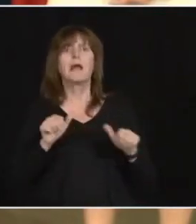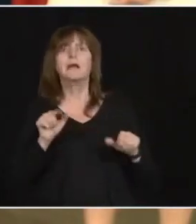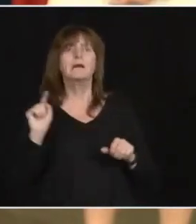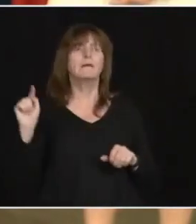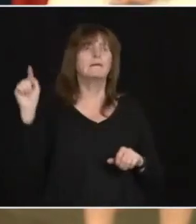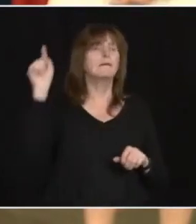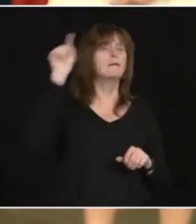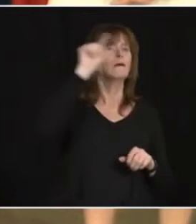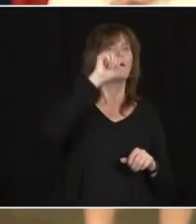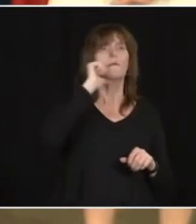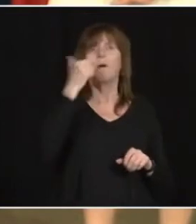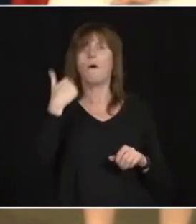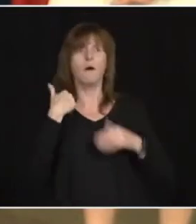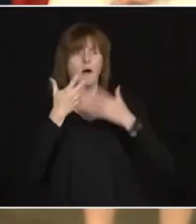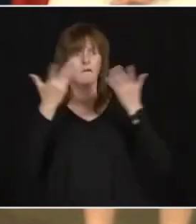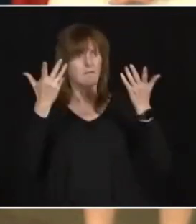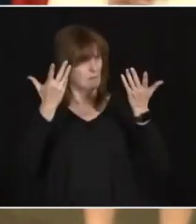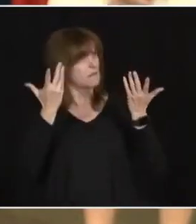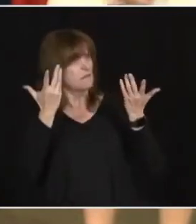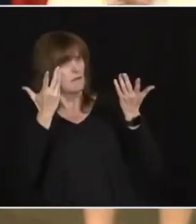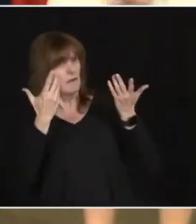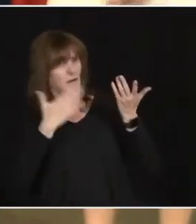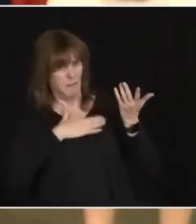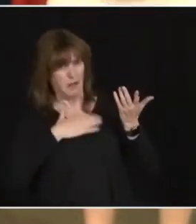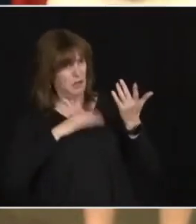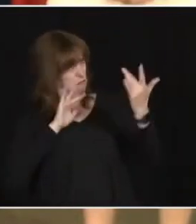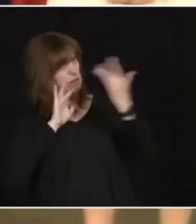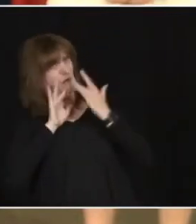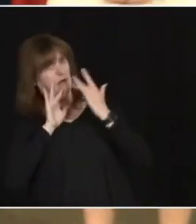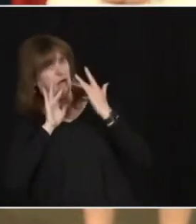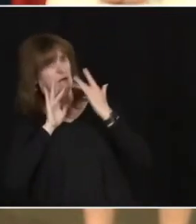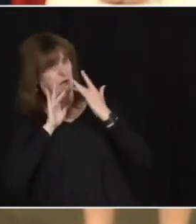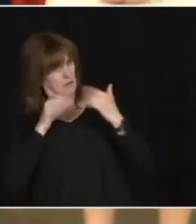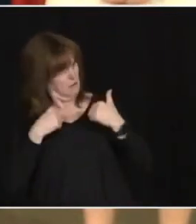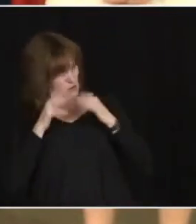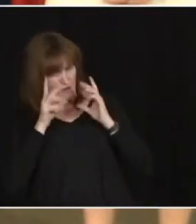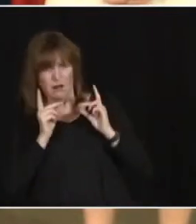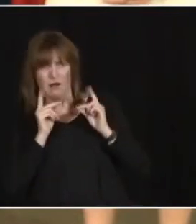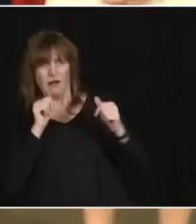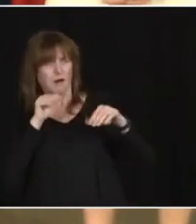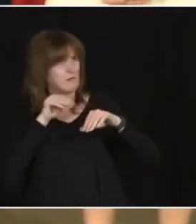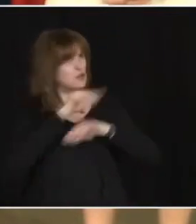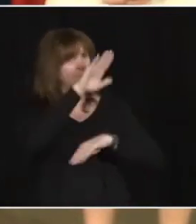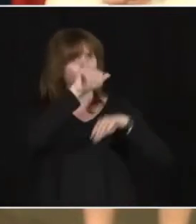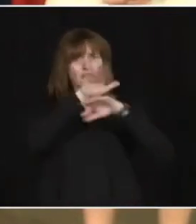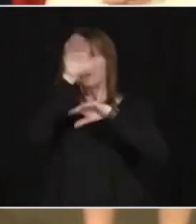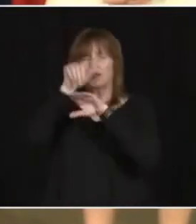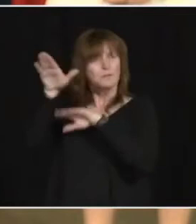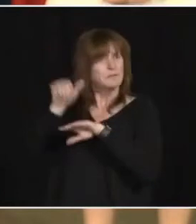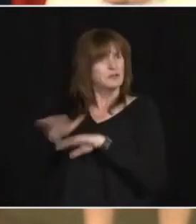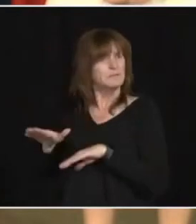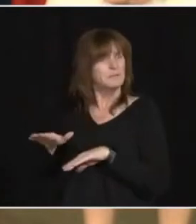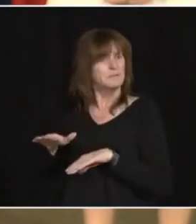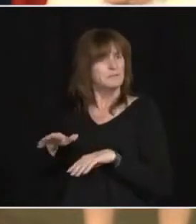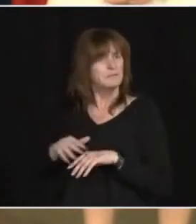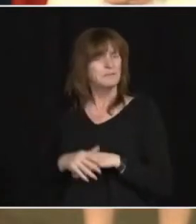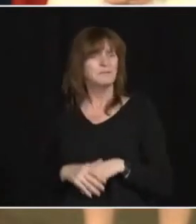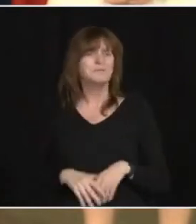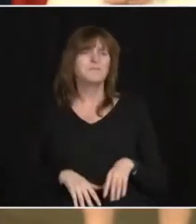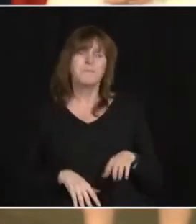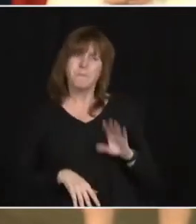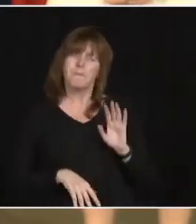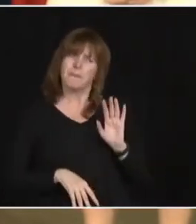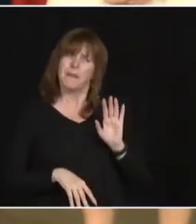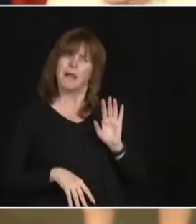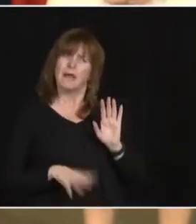is please contact us, and we'll make sure that we get the information over. But the very important